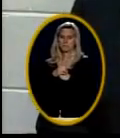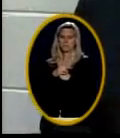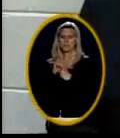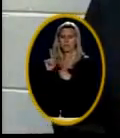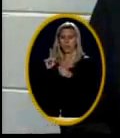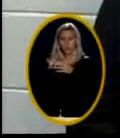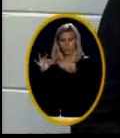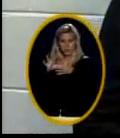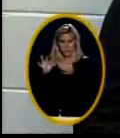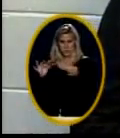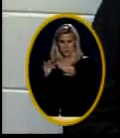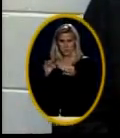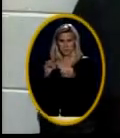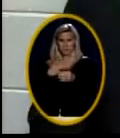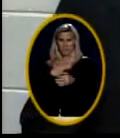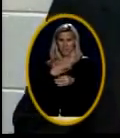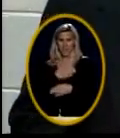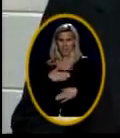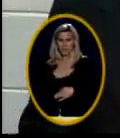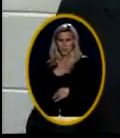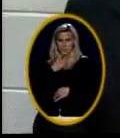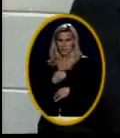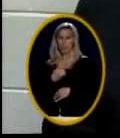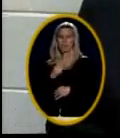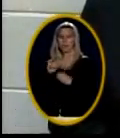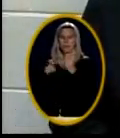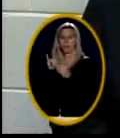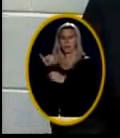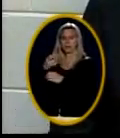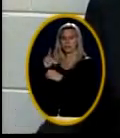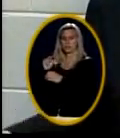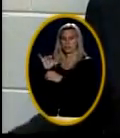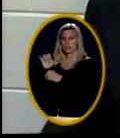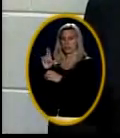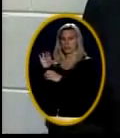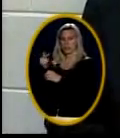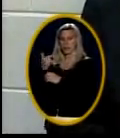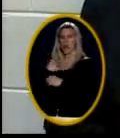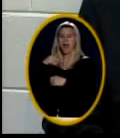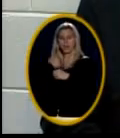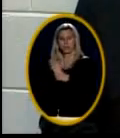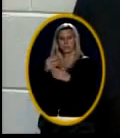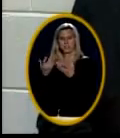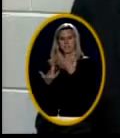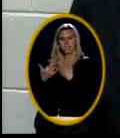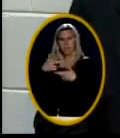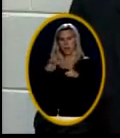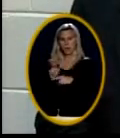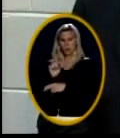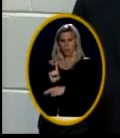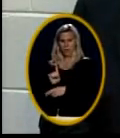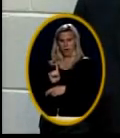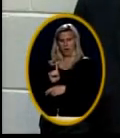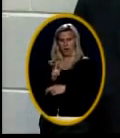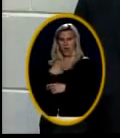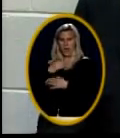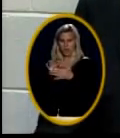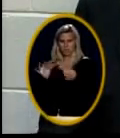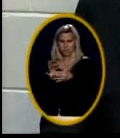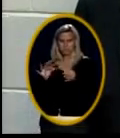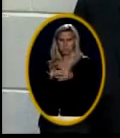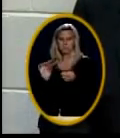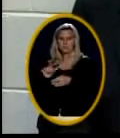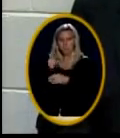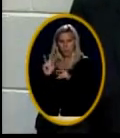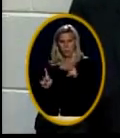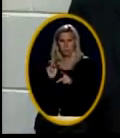One story I'd like to tell has to do with John Young. I was in the Firing Room 1. I was briefing him and some